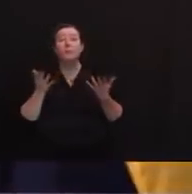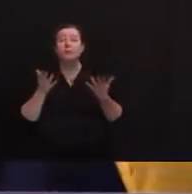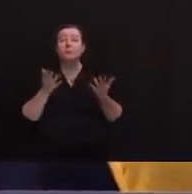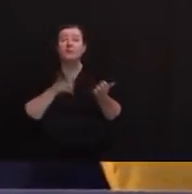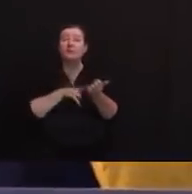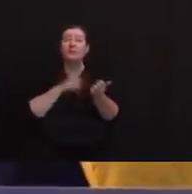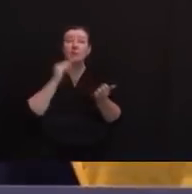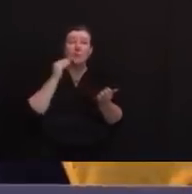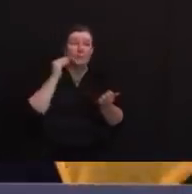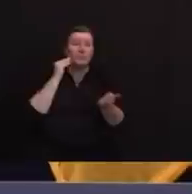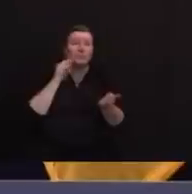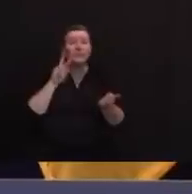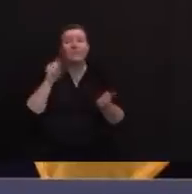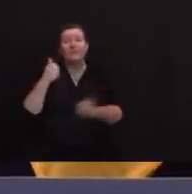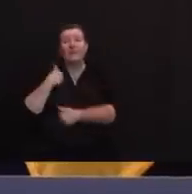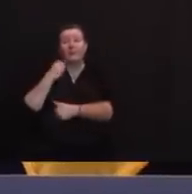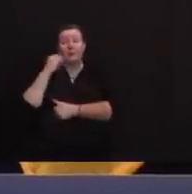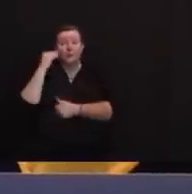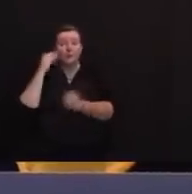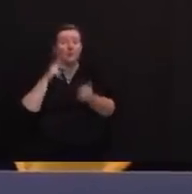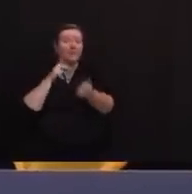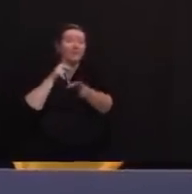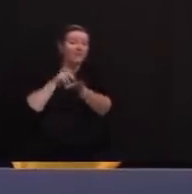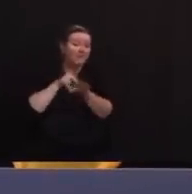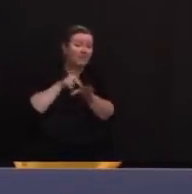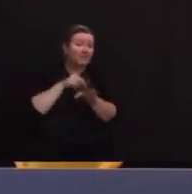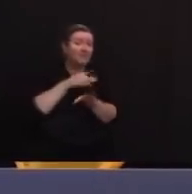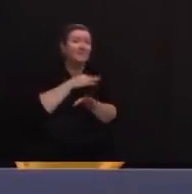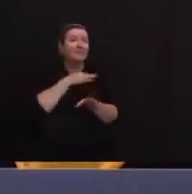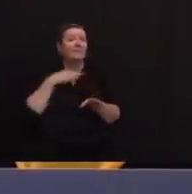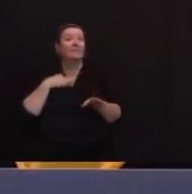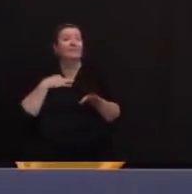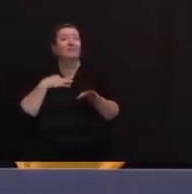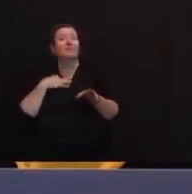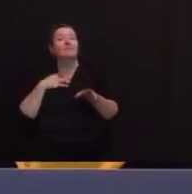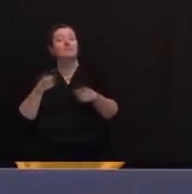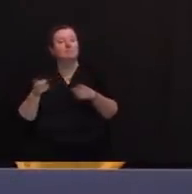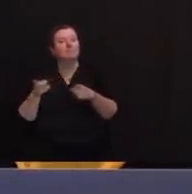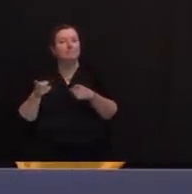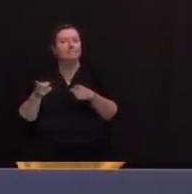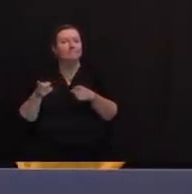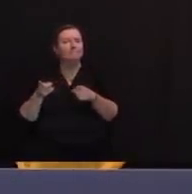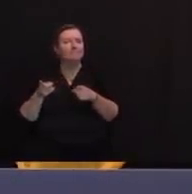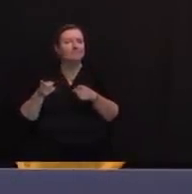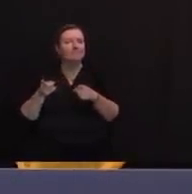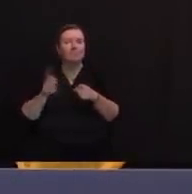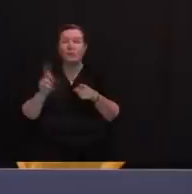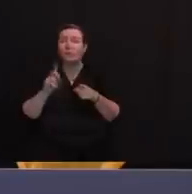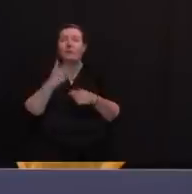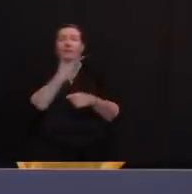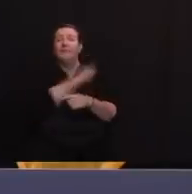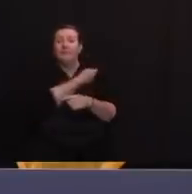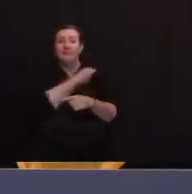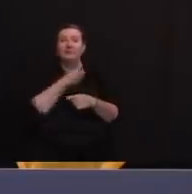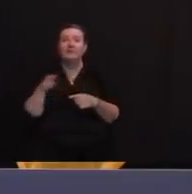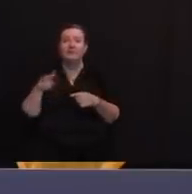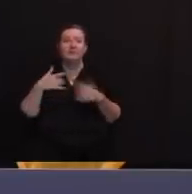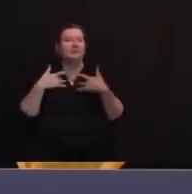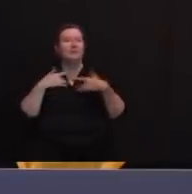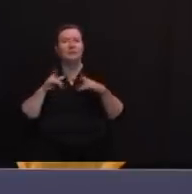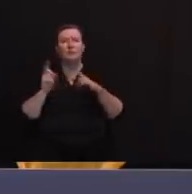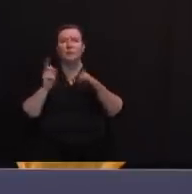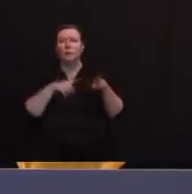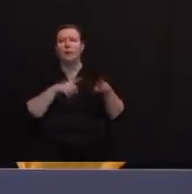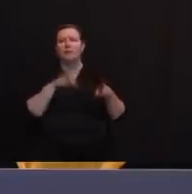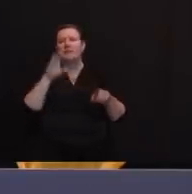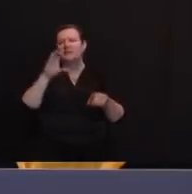residents and staff are being administered overwhelmingly by CVS and Walgreens, and they have the cold chain storage